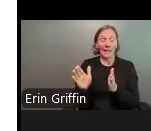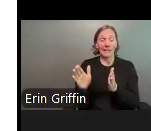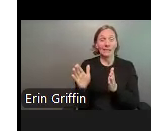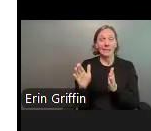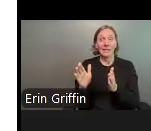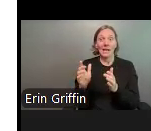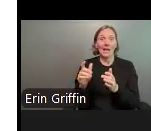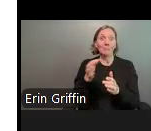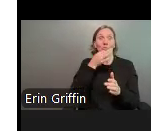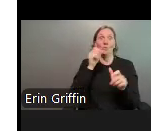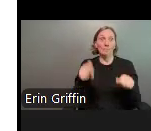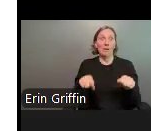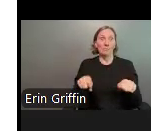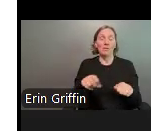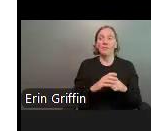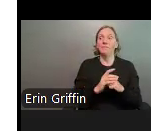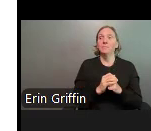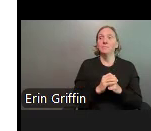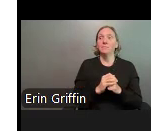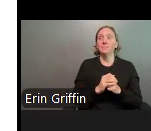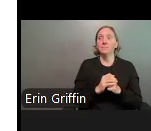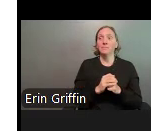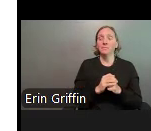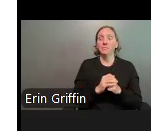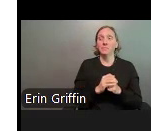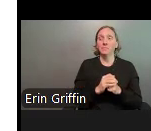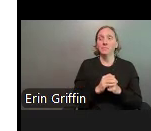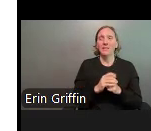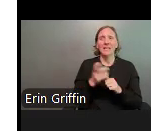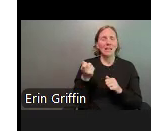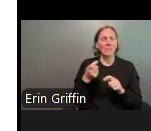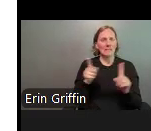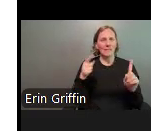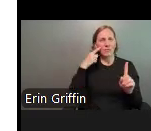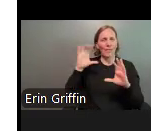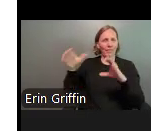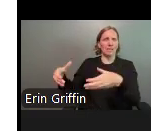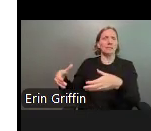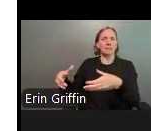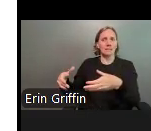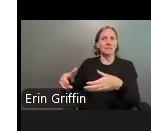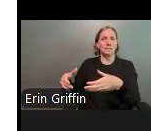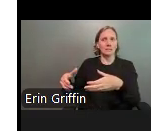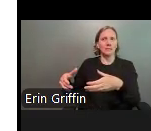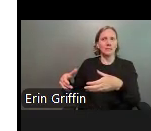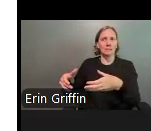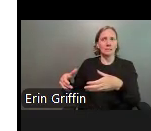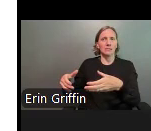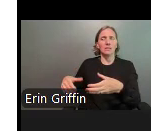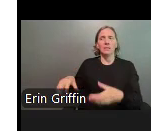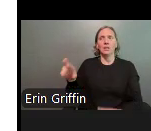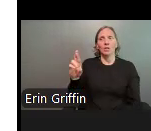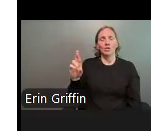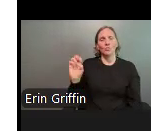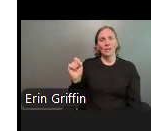possible. This applies differently in this population. Retroactive enrollment